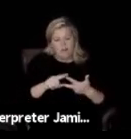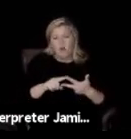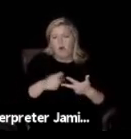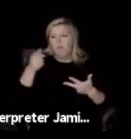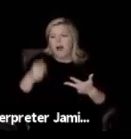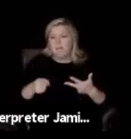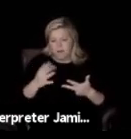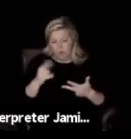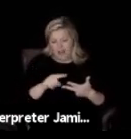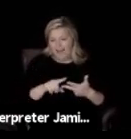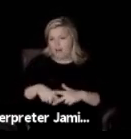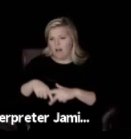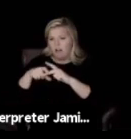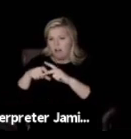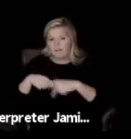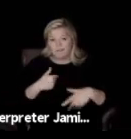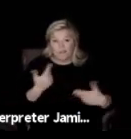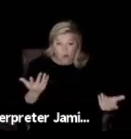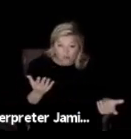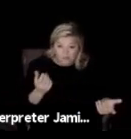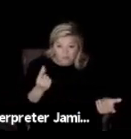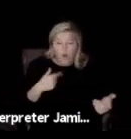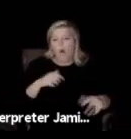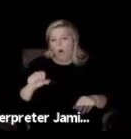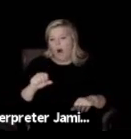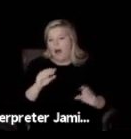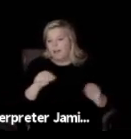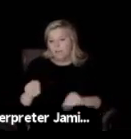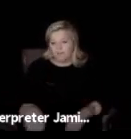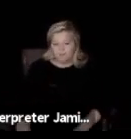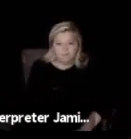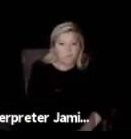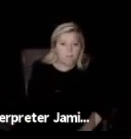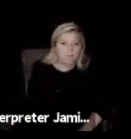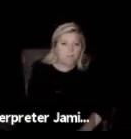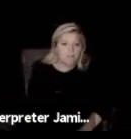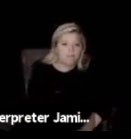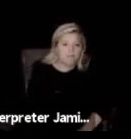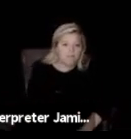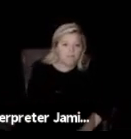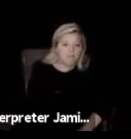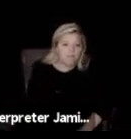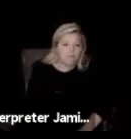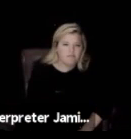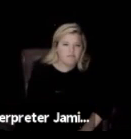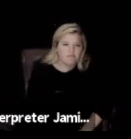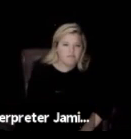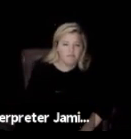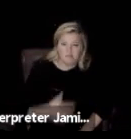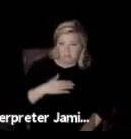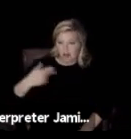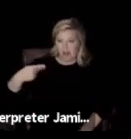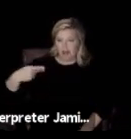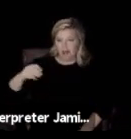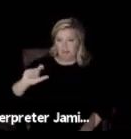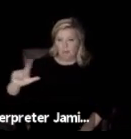I cannot move my, let's see, yes I can. All right, I'm going to move it even though the poll is still there, Shelby. So when you